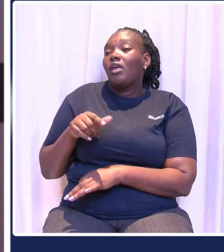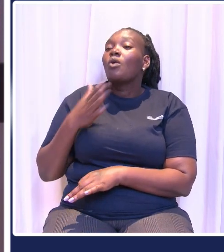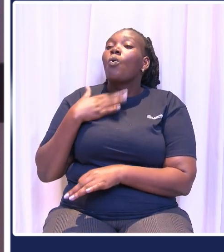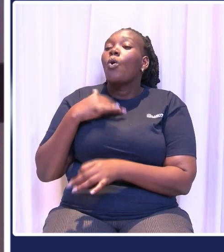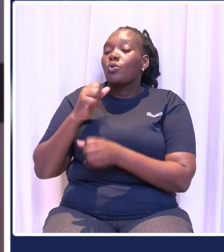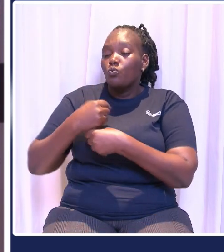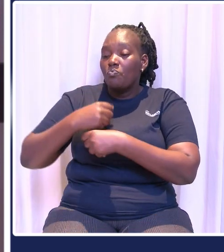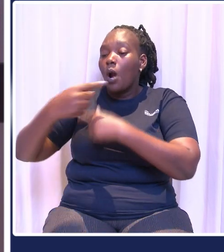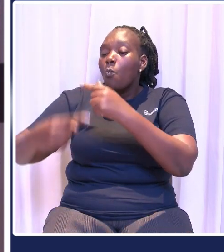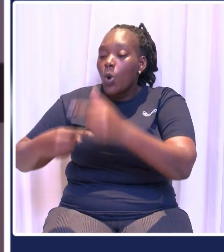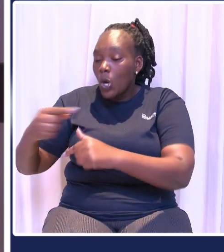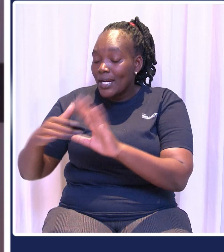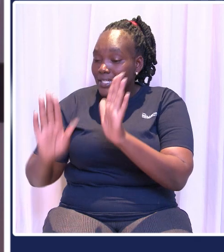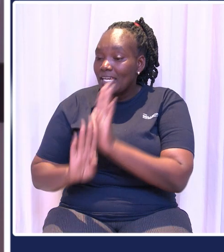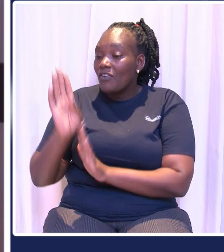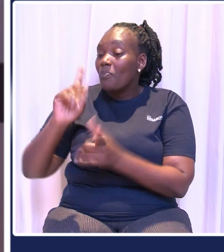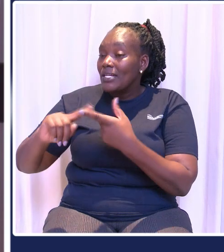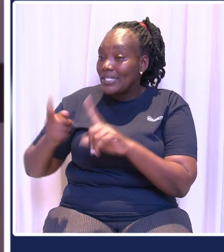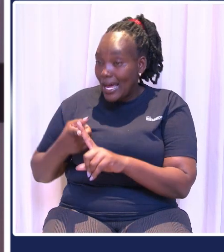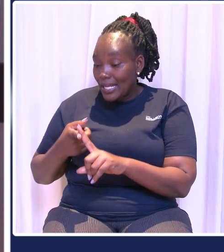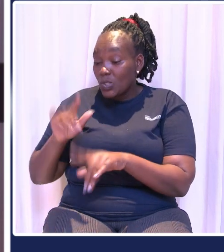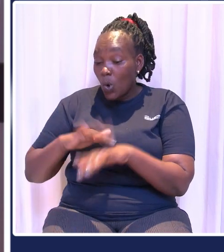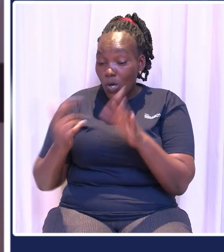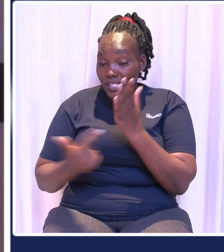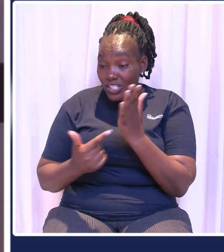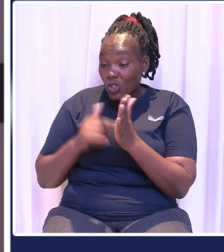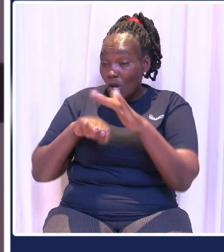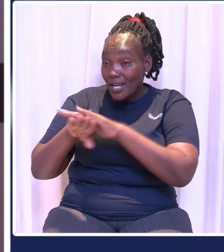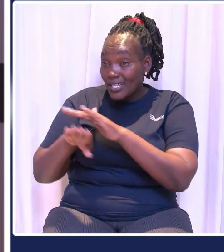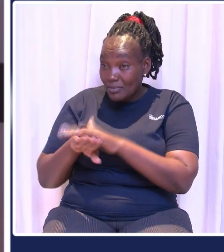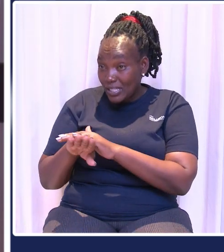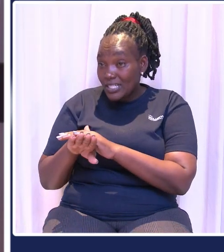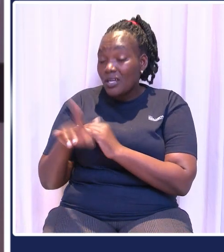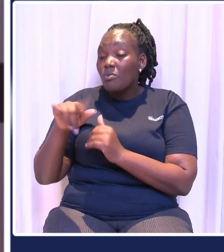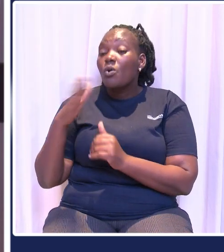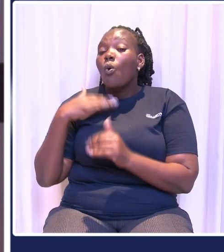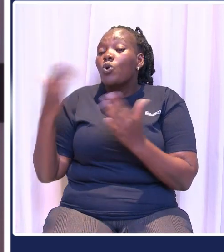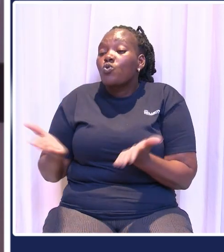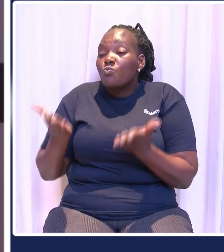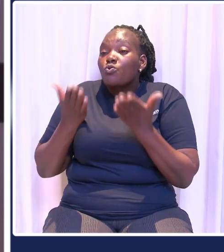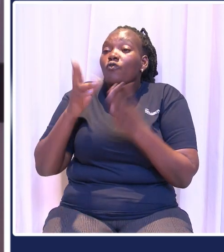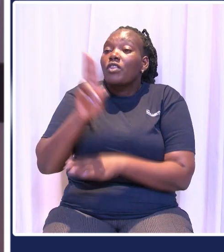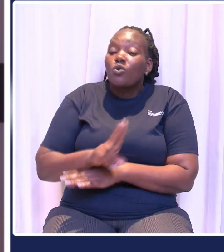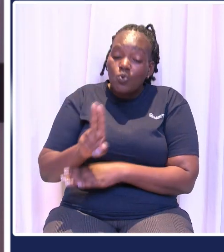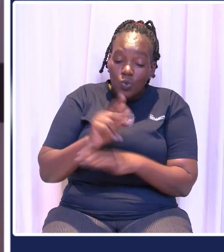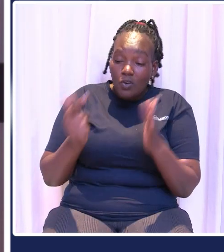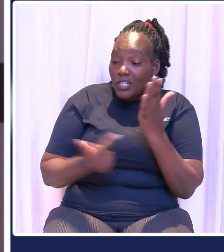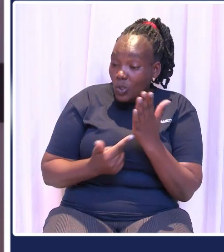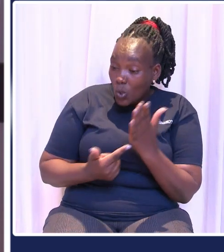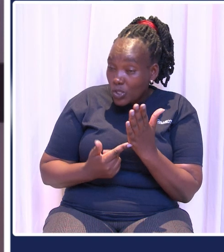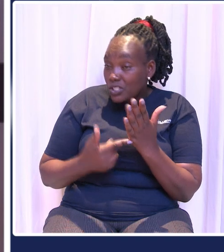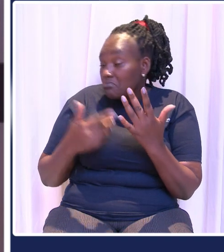make progress in developing standards on digital accessibility, we want to improve the usage of technology